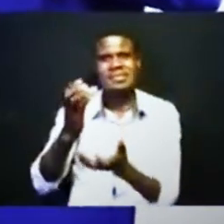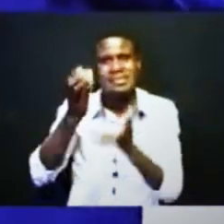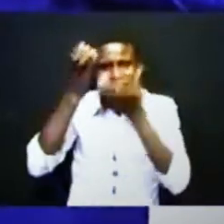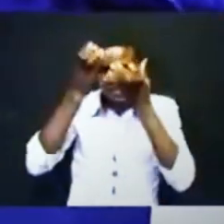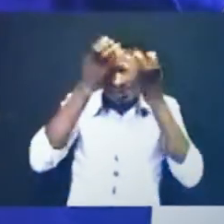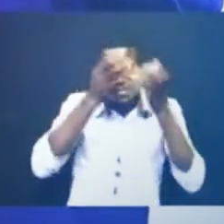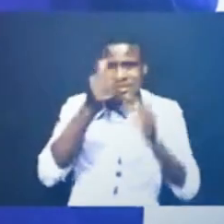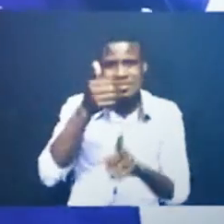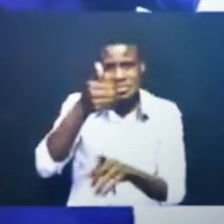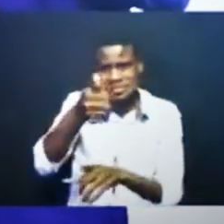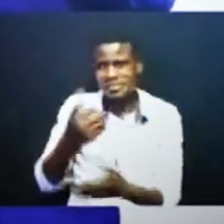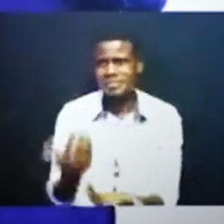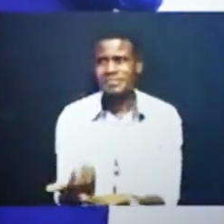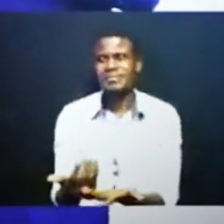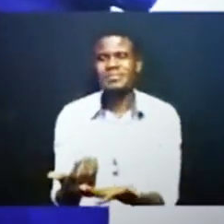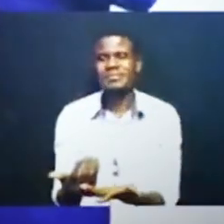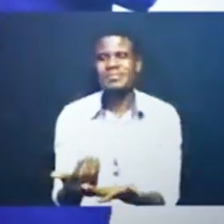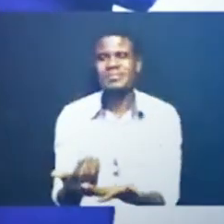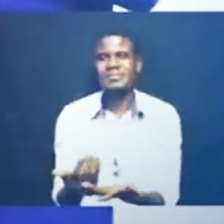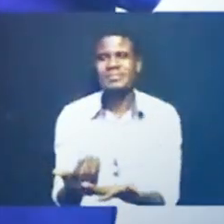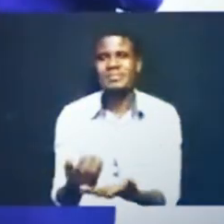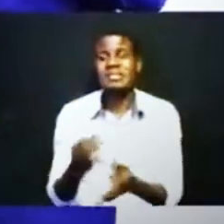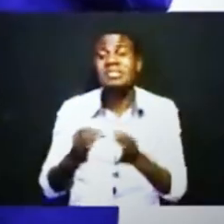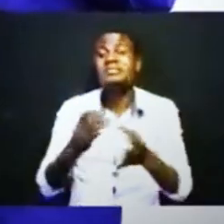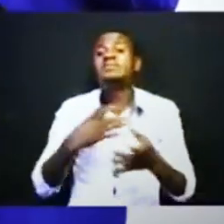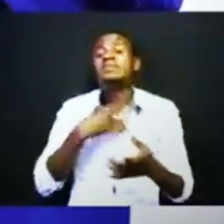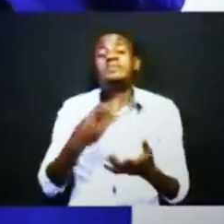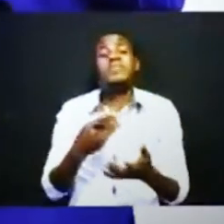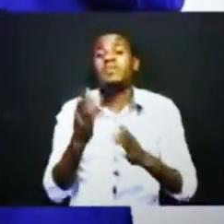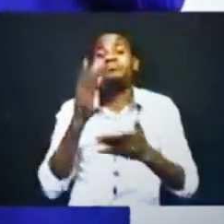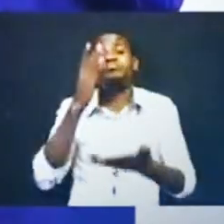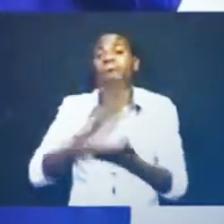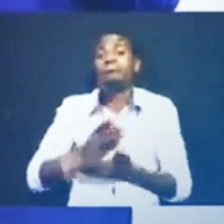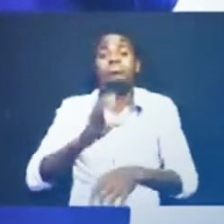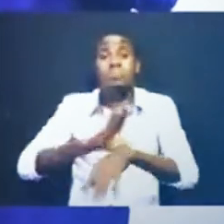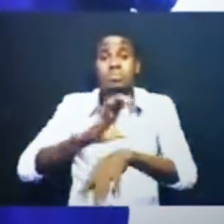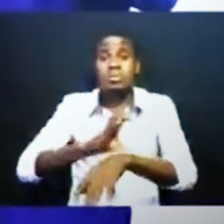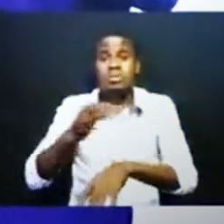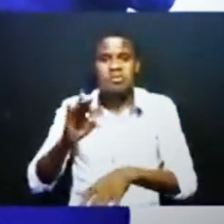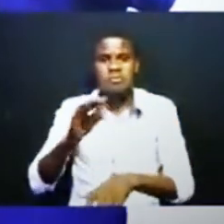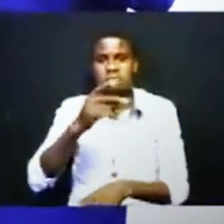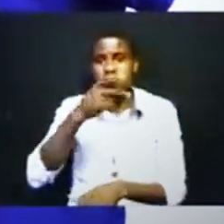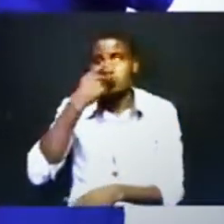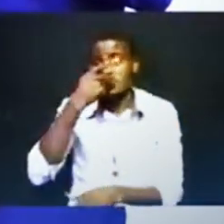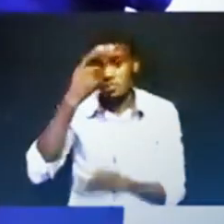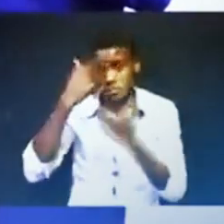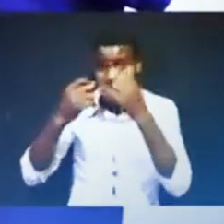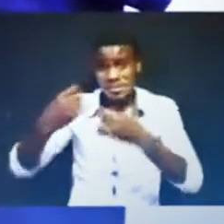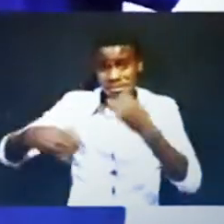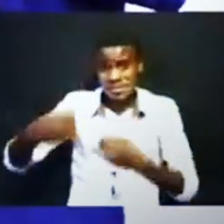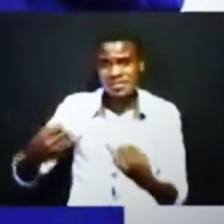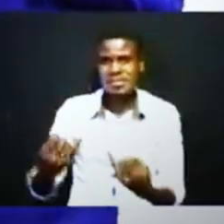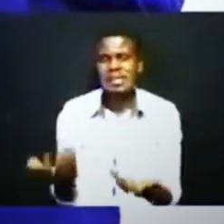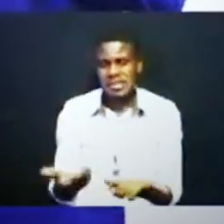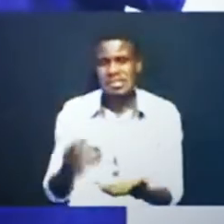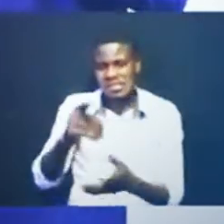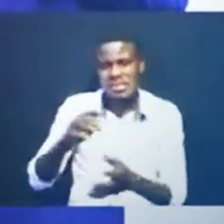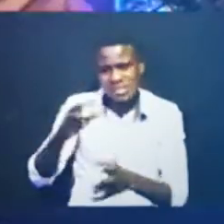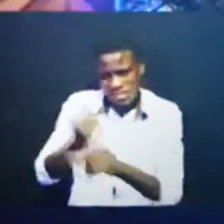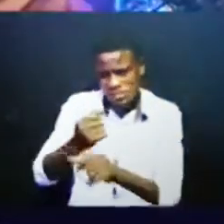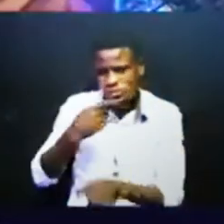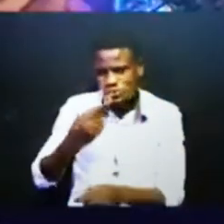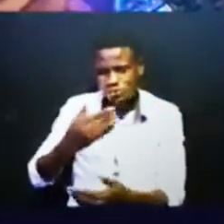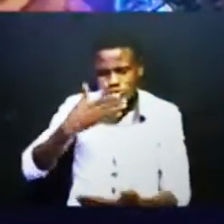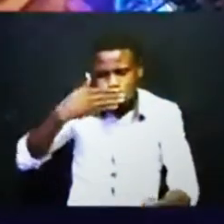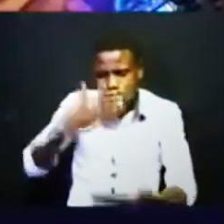baby. If you like leave the Church of Pentecost because of issues, I'll find you a very good church. You come back in 3 days. Opa wa